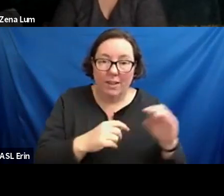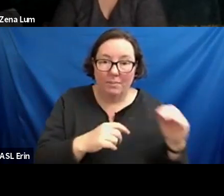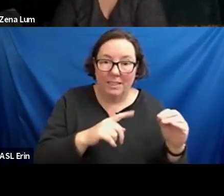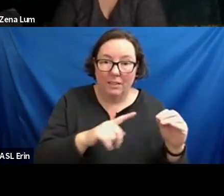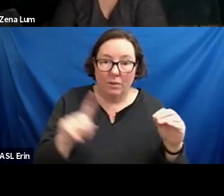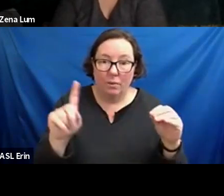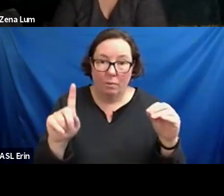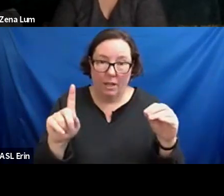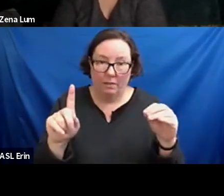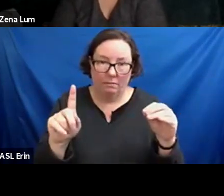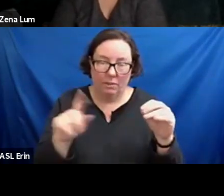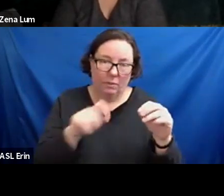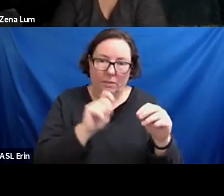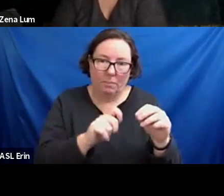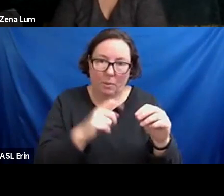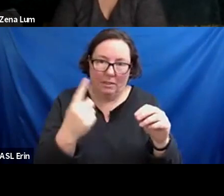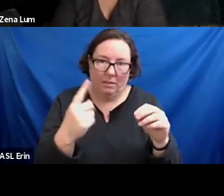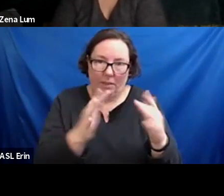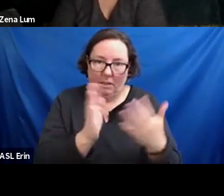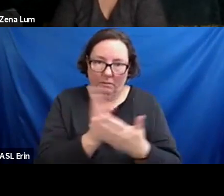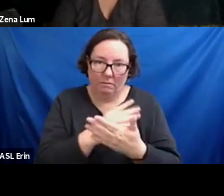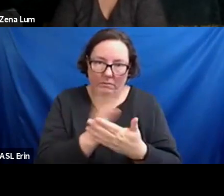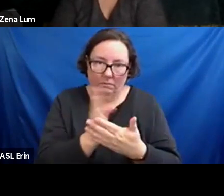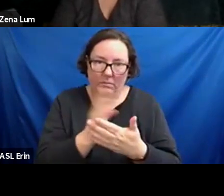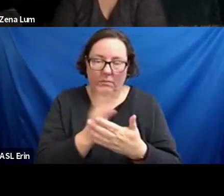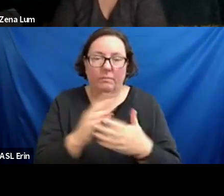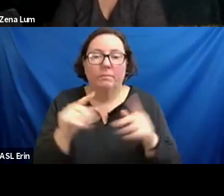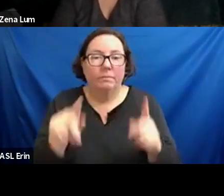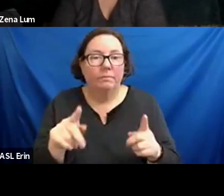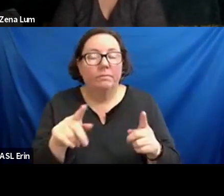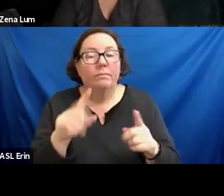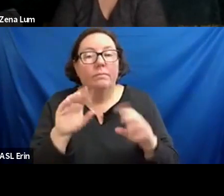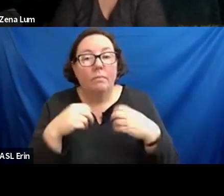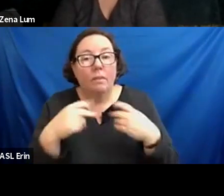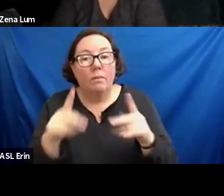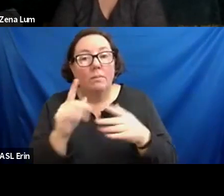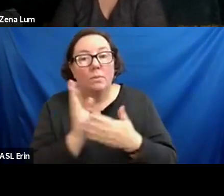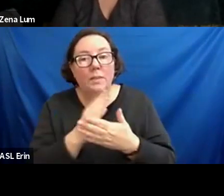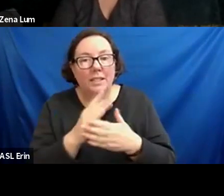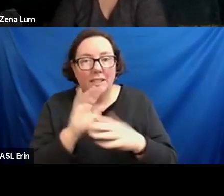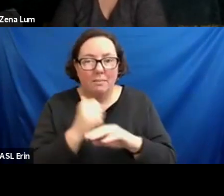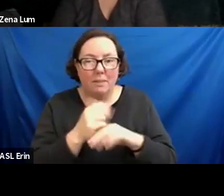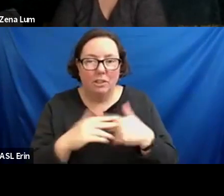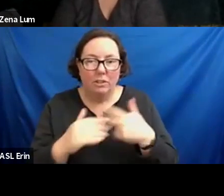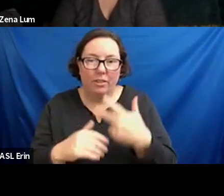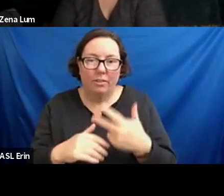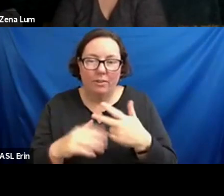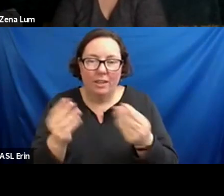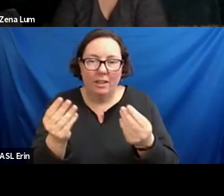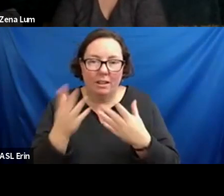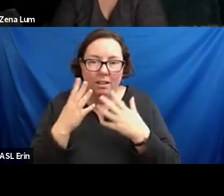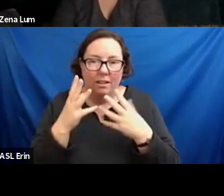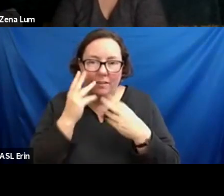1. And the opportunity index is based on sort of 3 levels of information